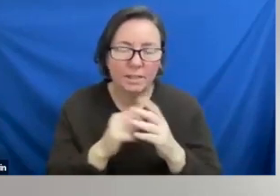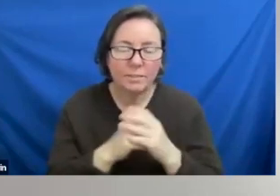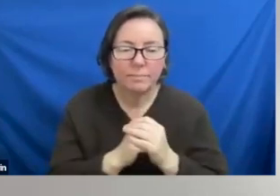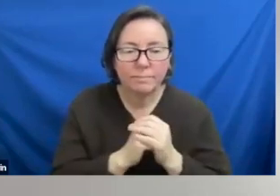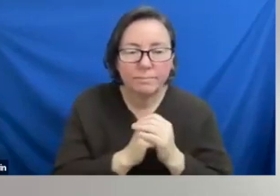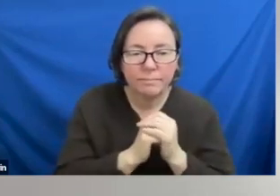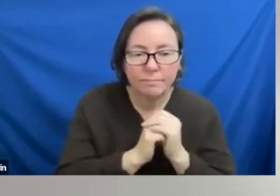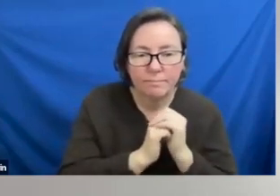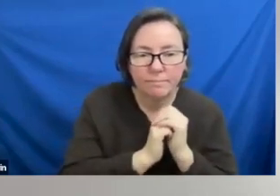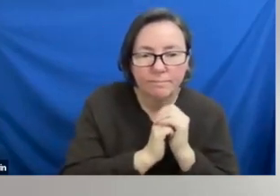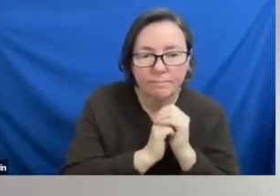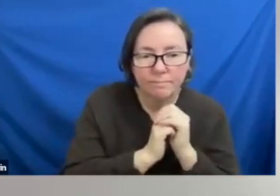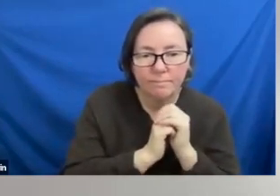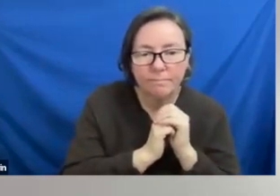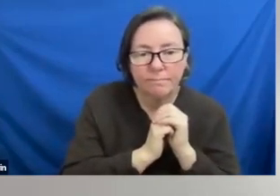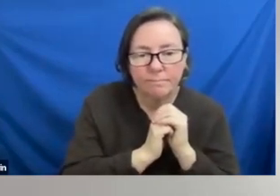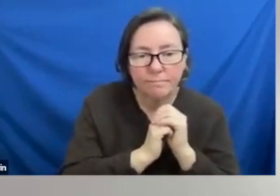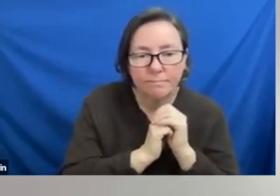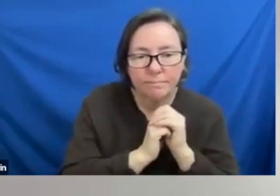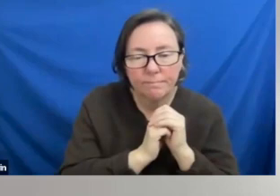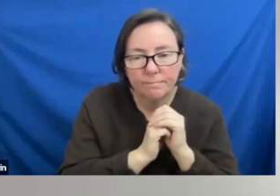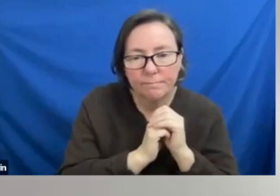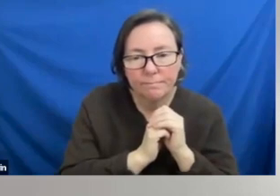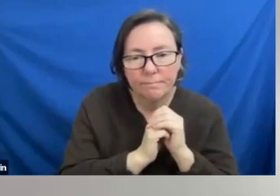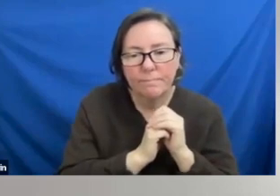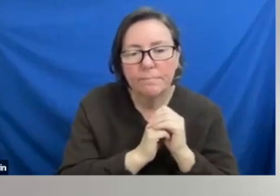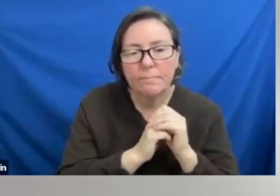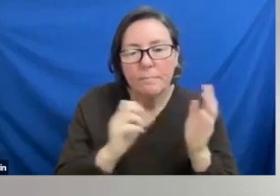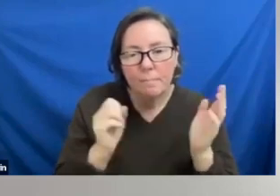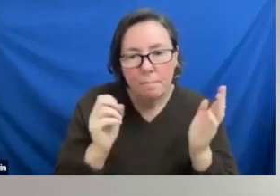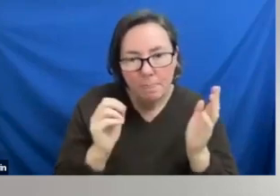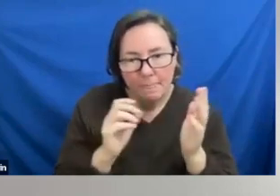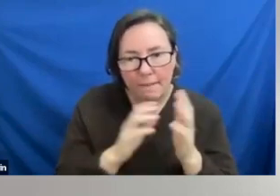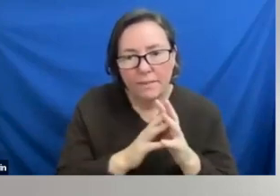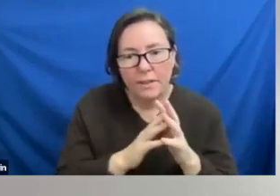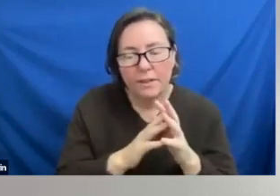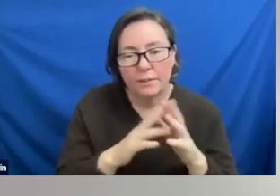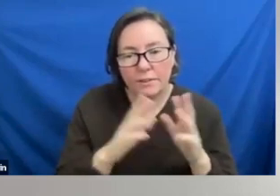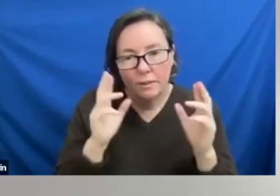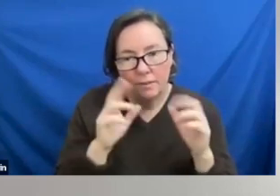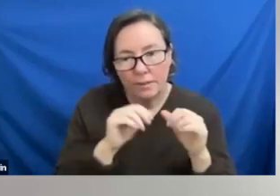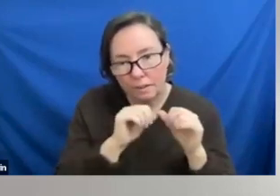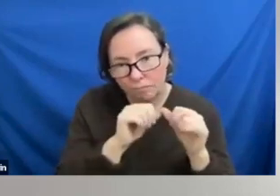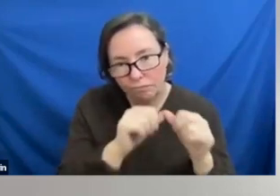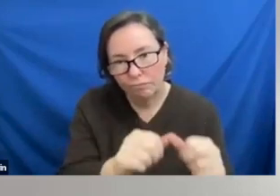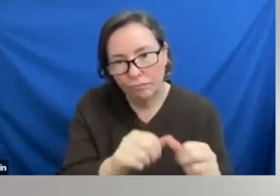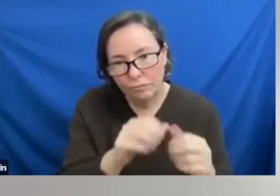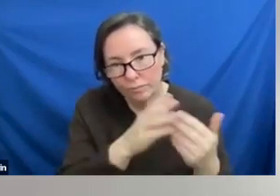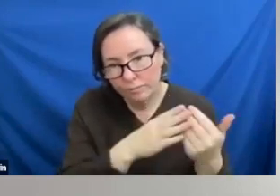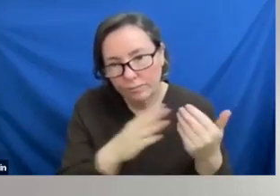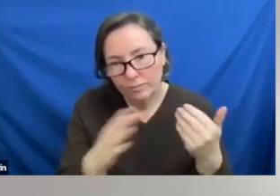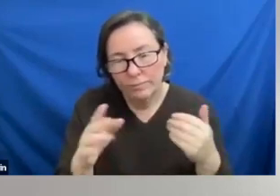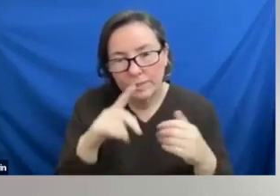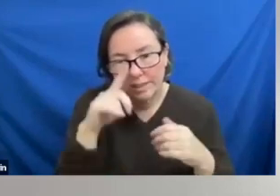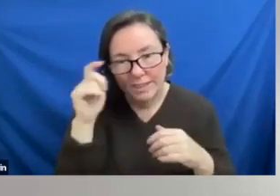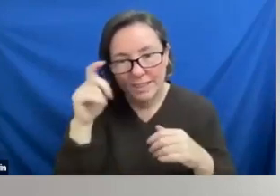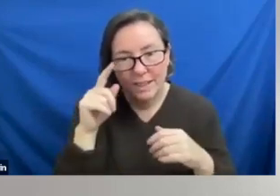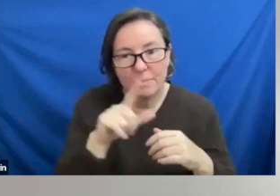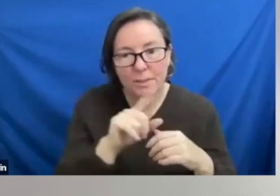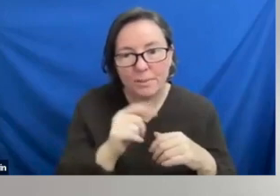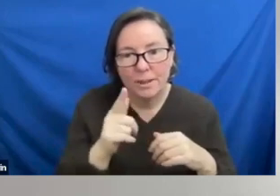CAS as we move forward into the summer of 2024. So just so appreciate